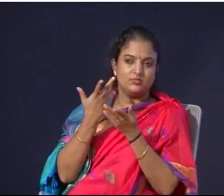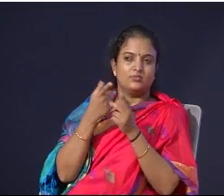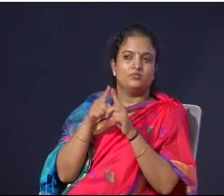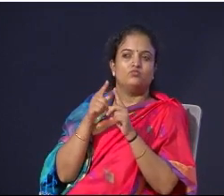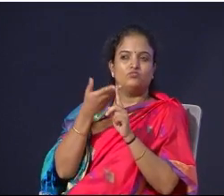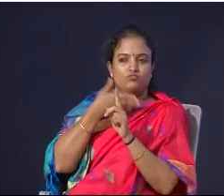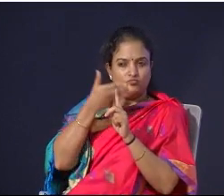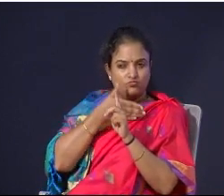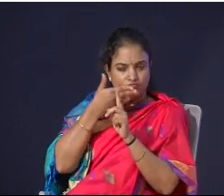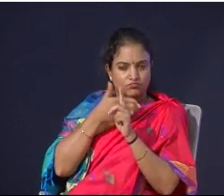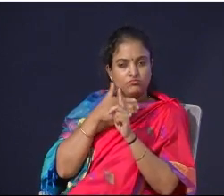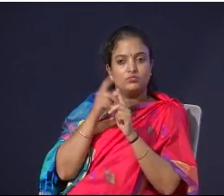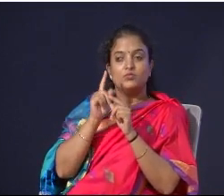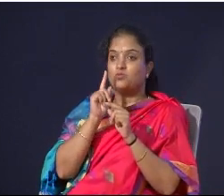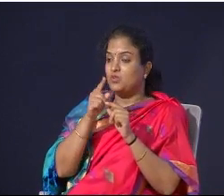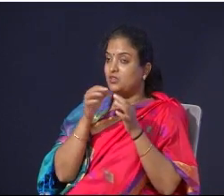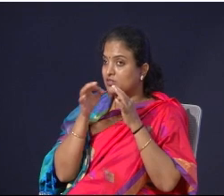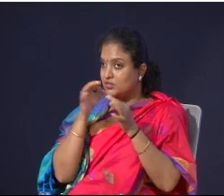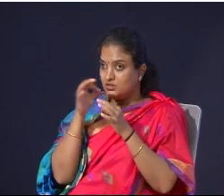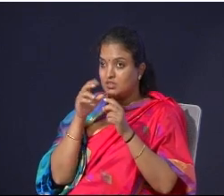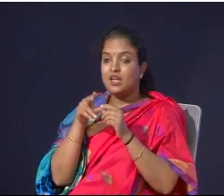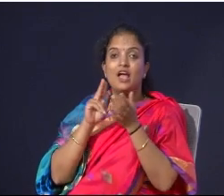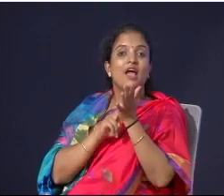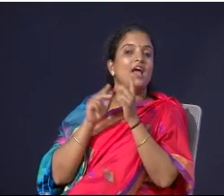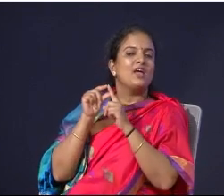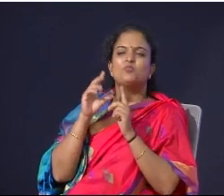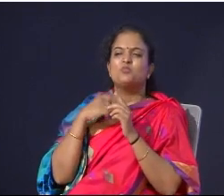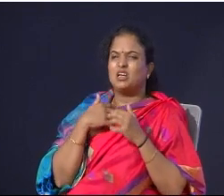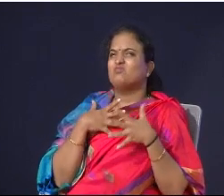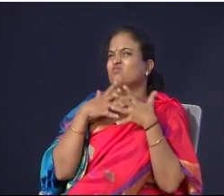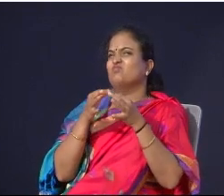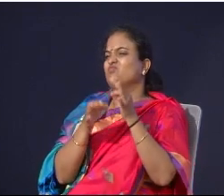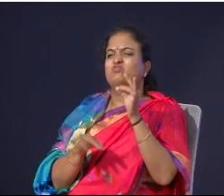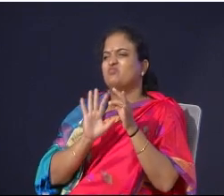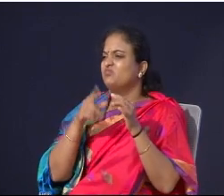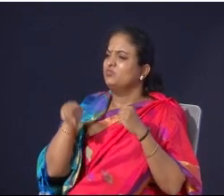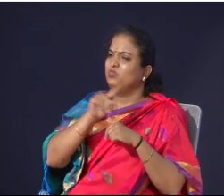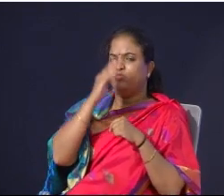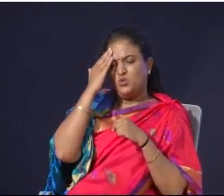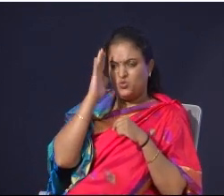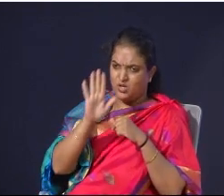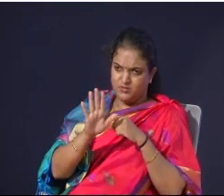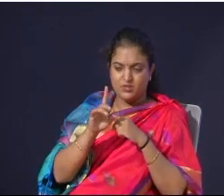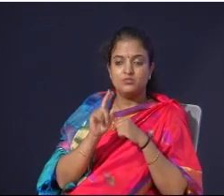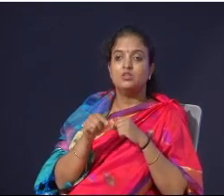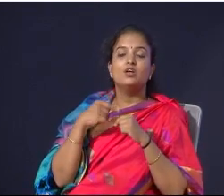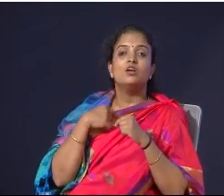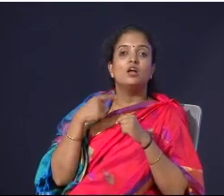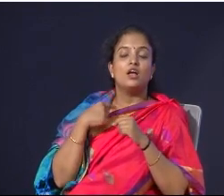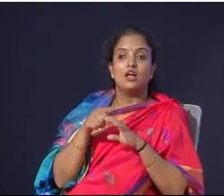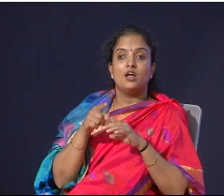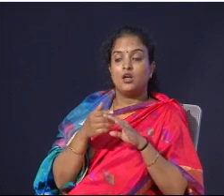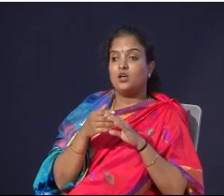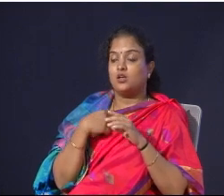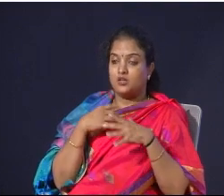the neural plasticity. I'm not going to talk much about neural plasticity because all of you all know about it, right? So first of all, before we move